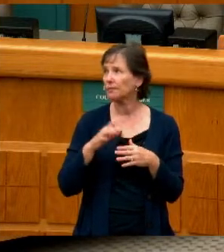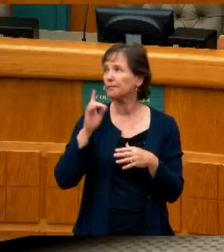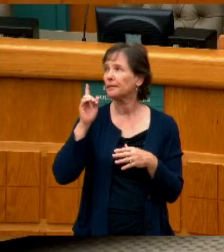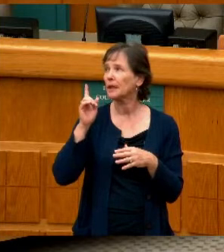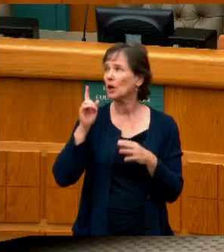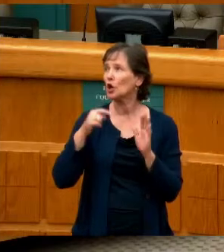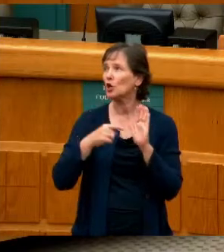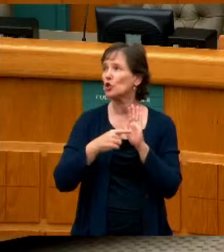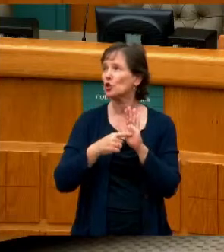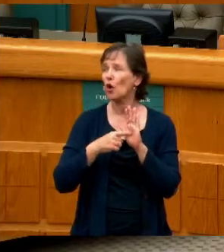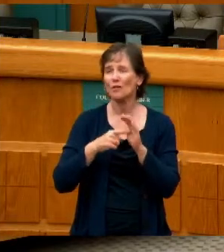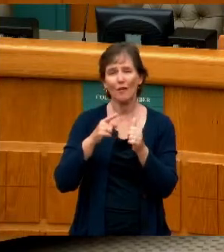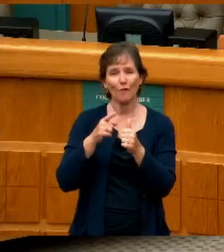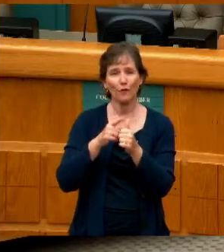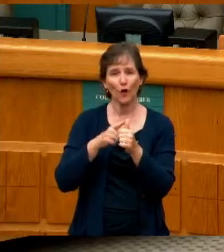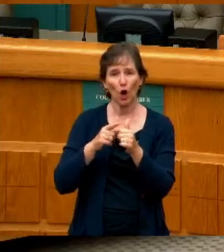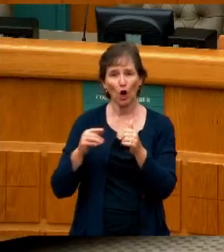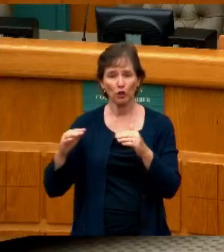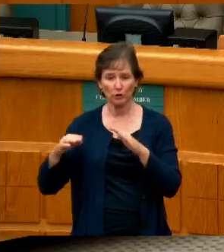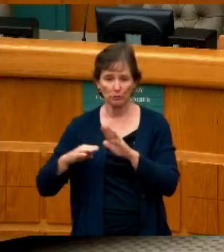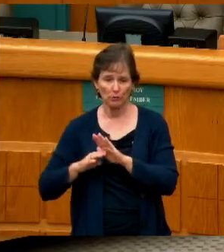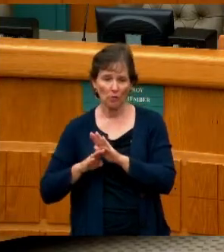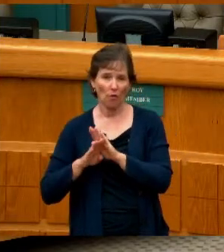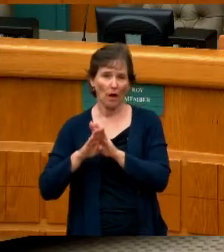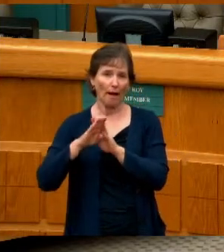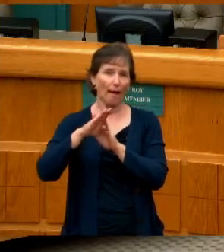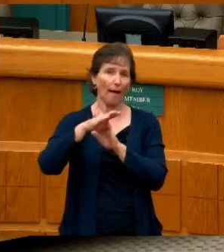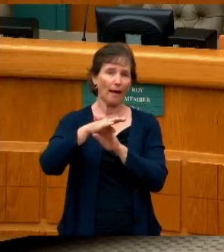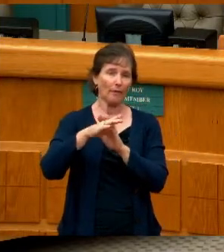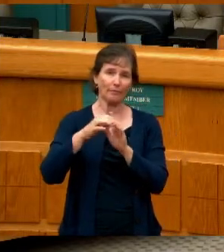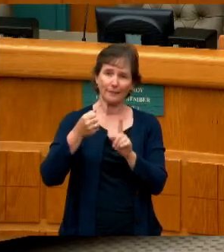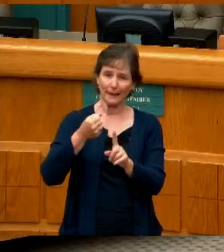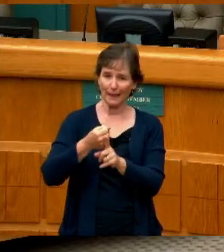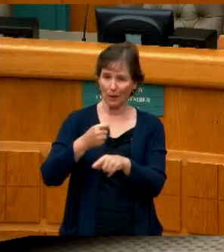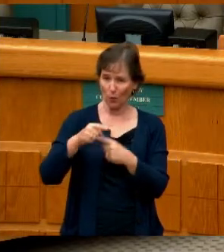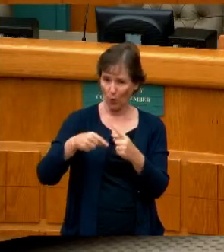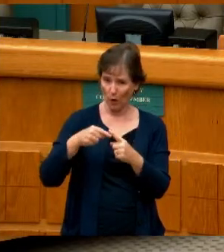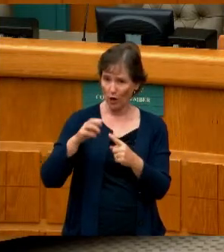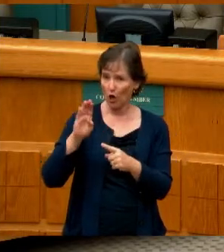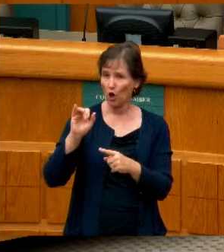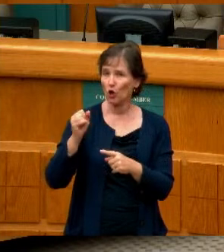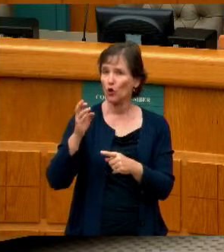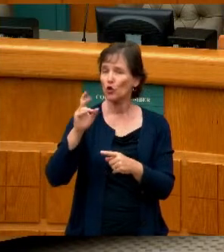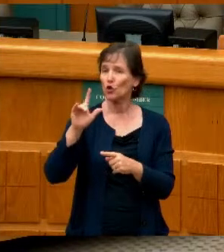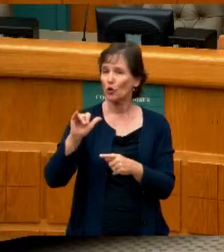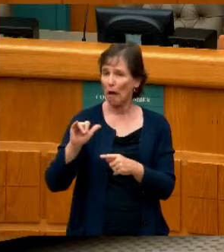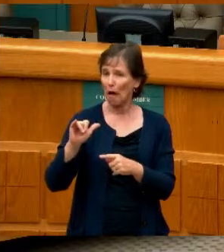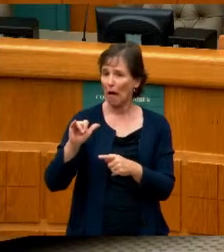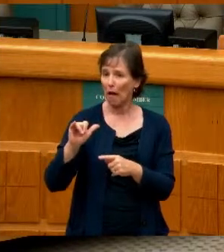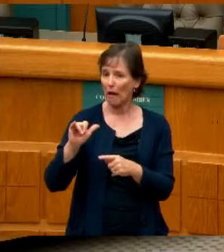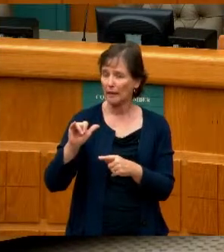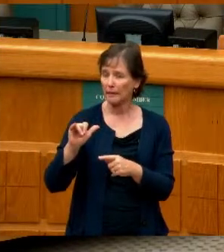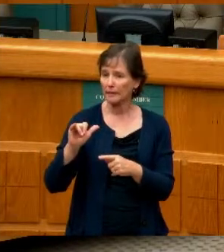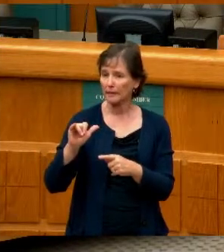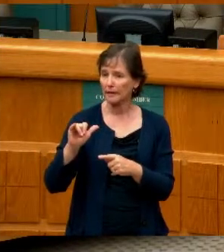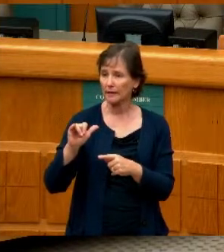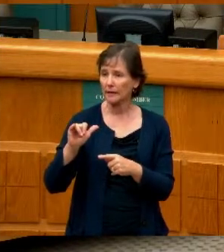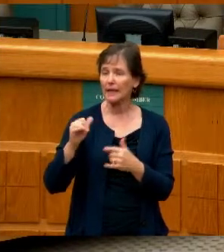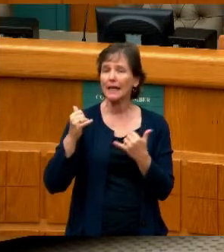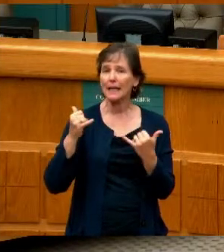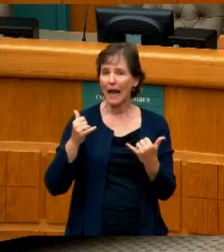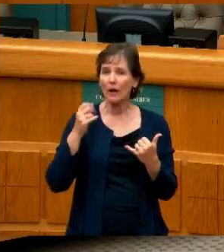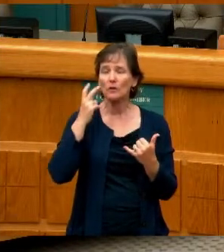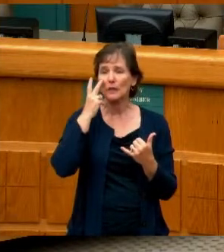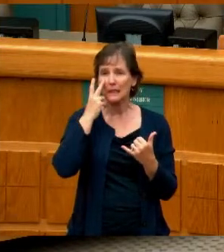So, and the last slide is basically showing you the first wave, which we all know